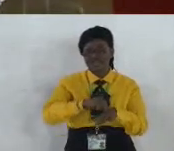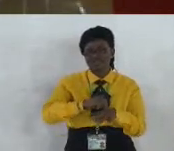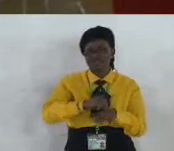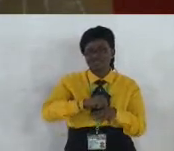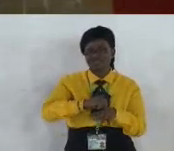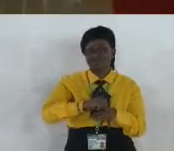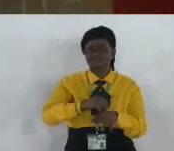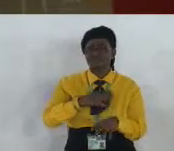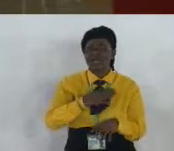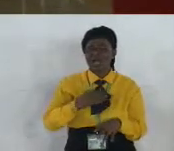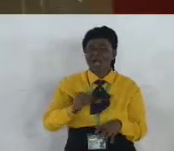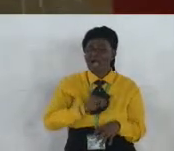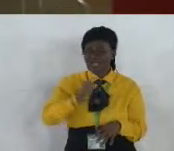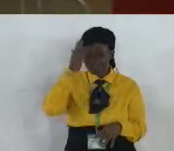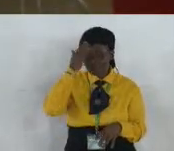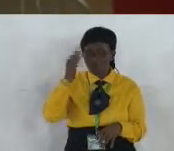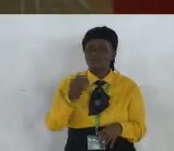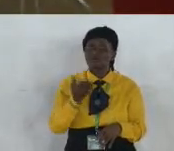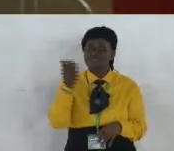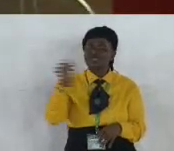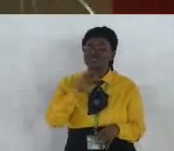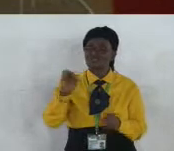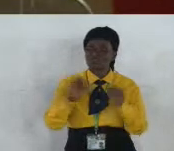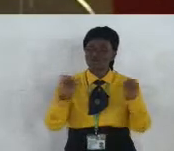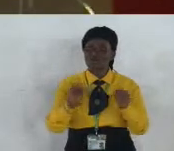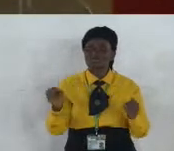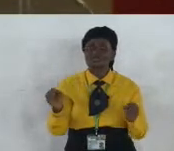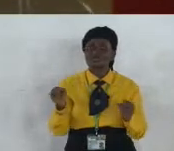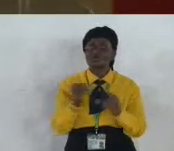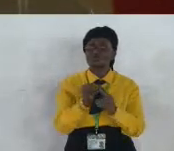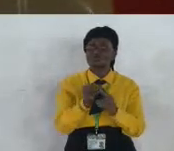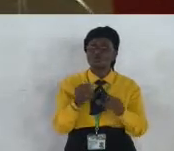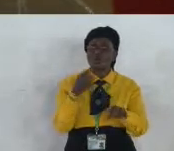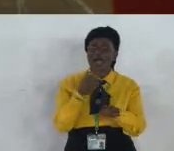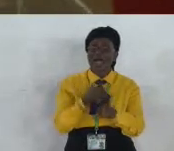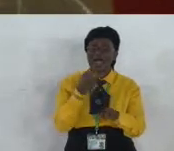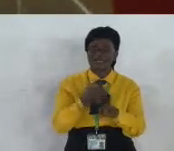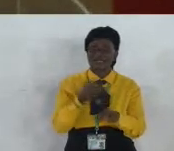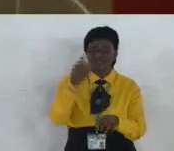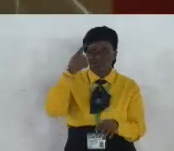I know there's nothing too hard for you to do.